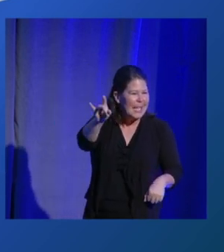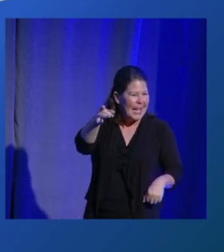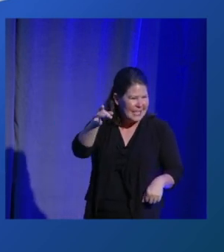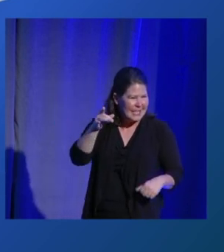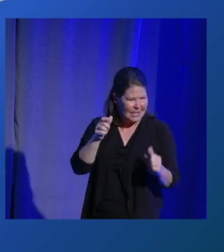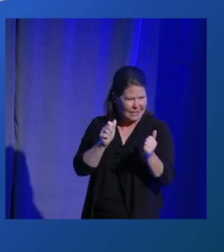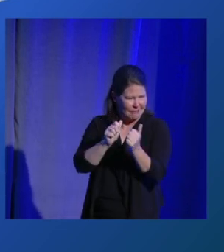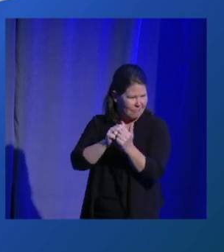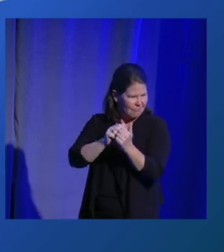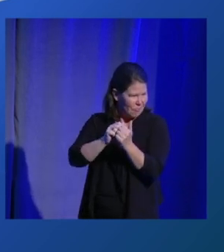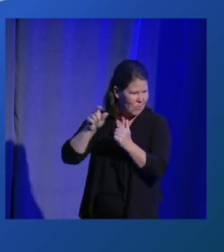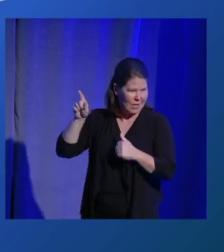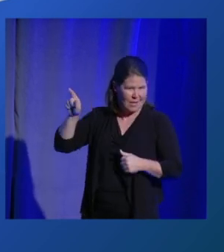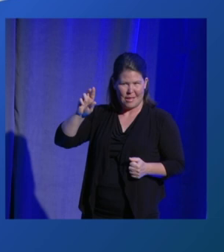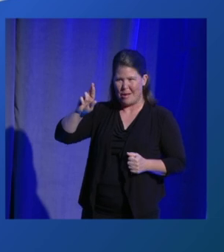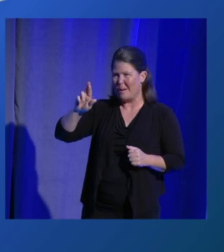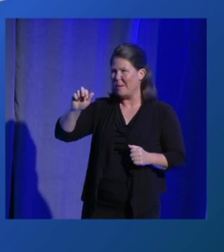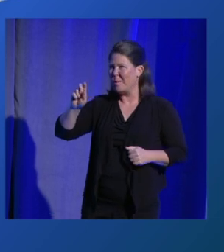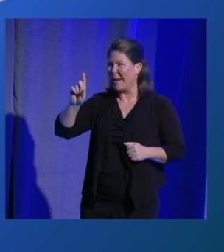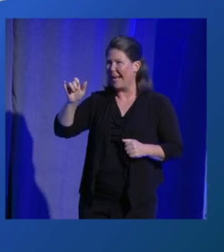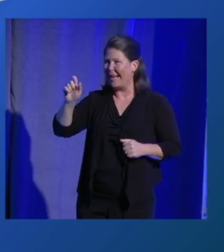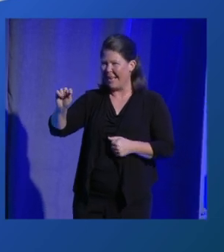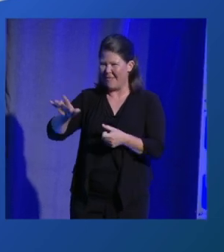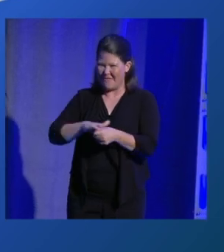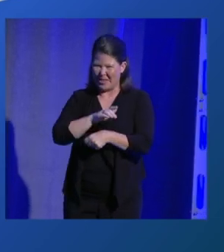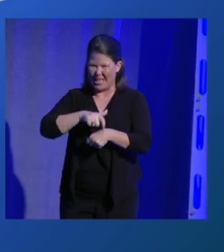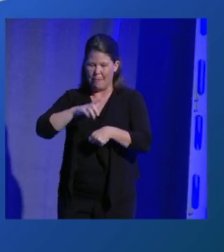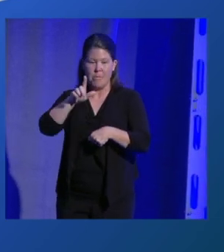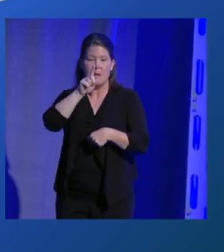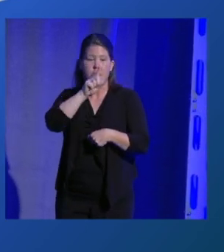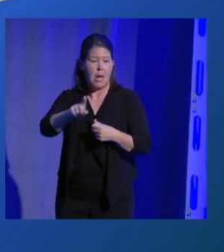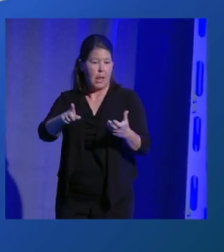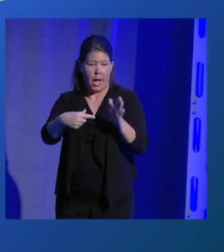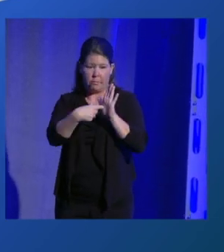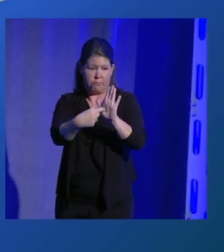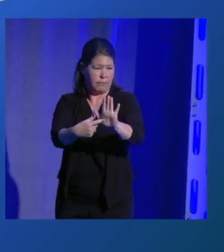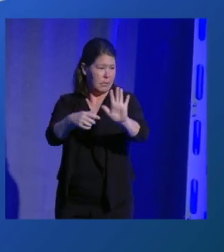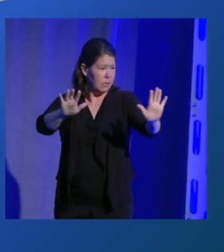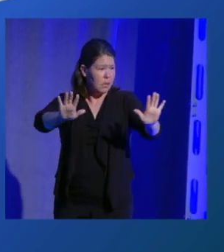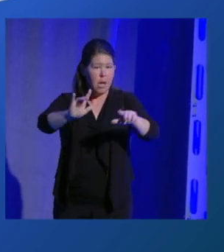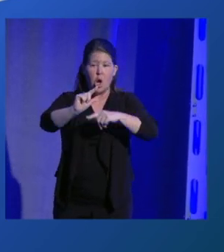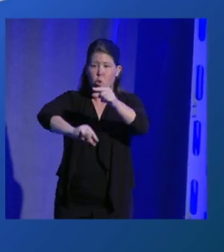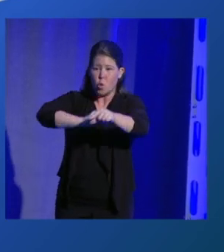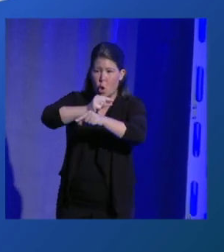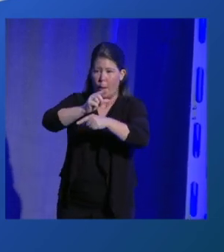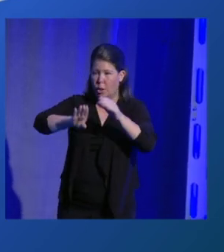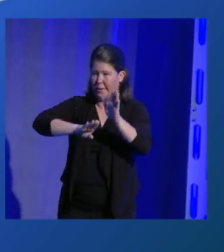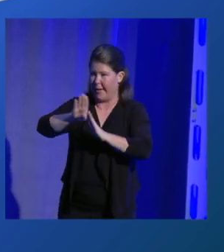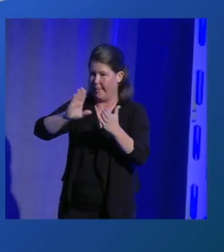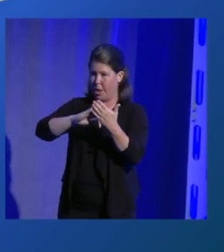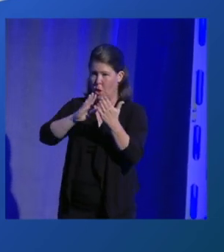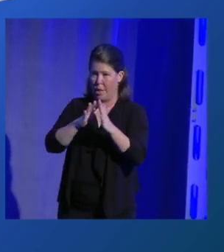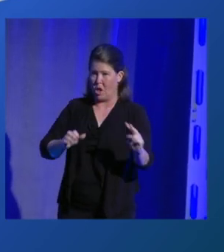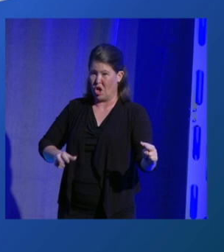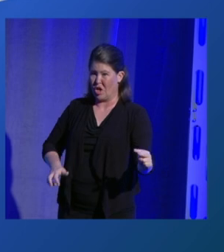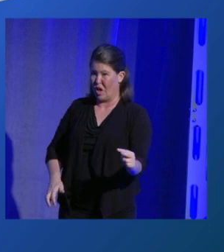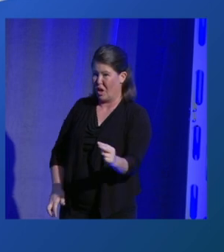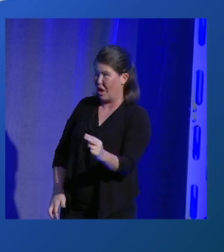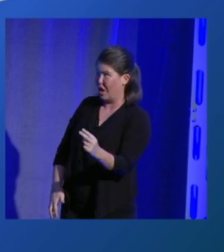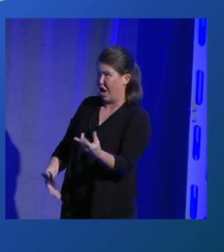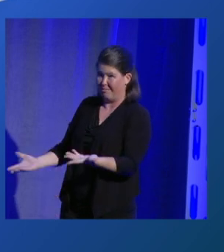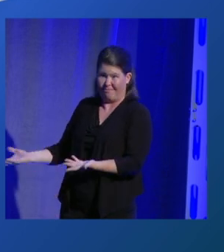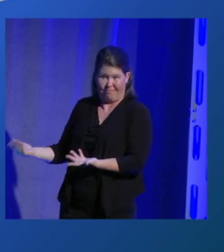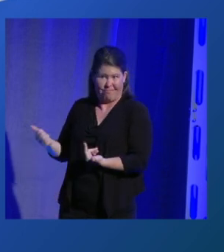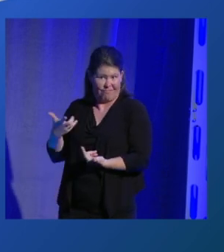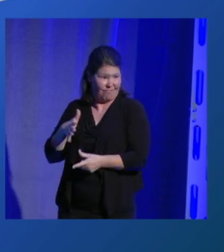full-time to really communicate to the global development community in the global c um and I went to